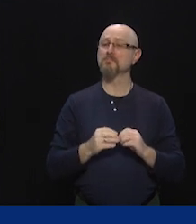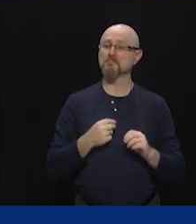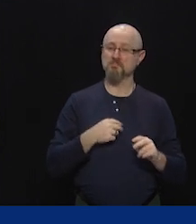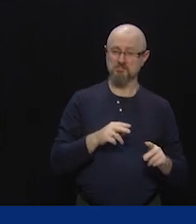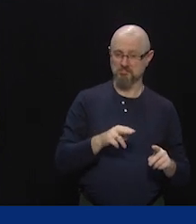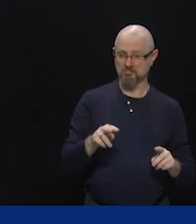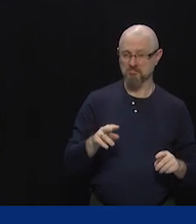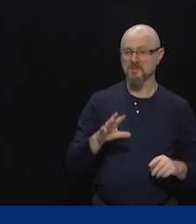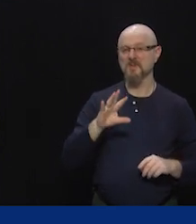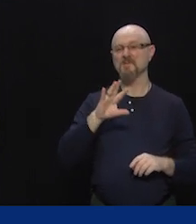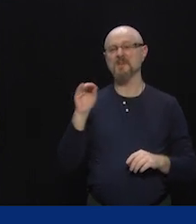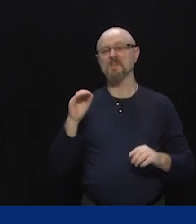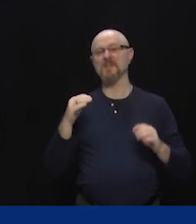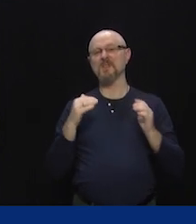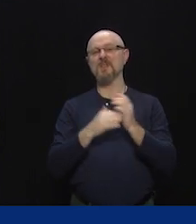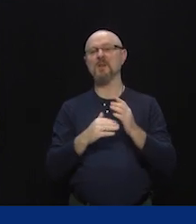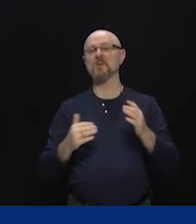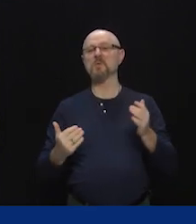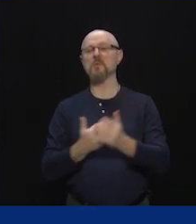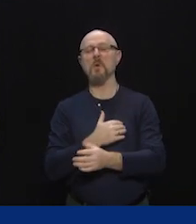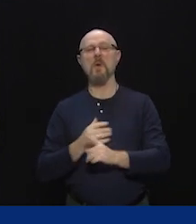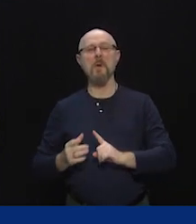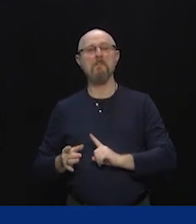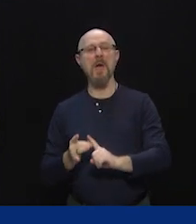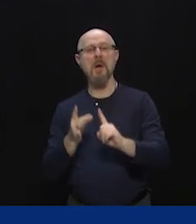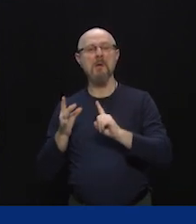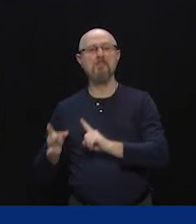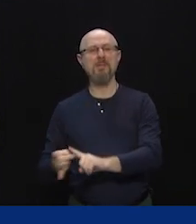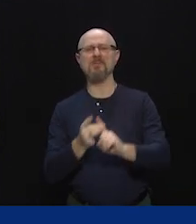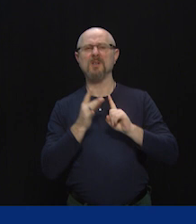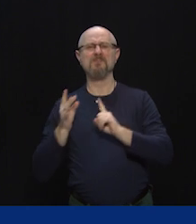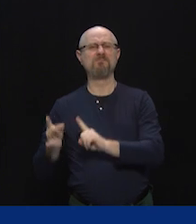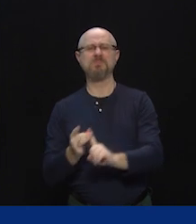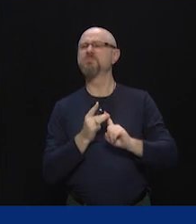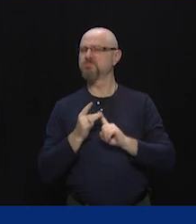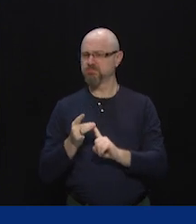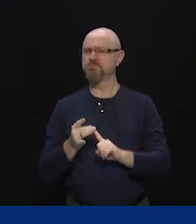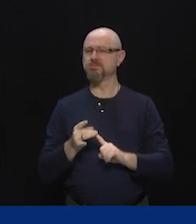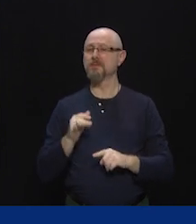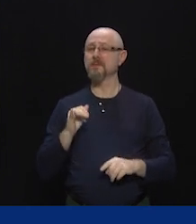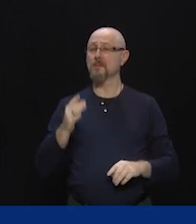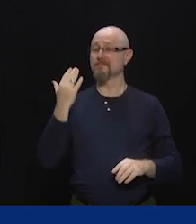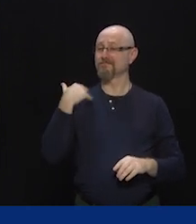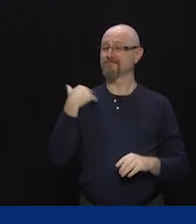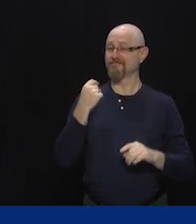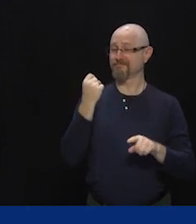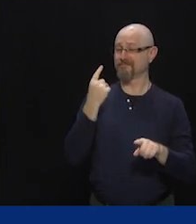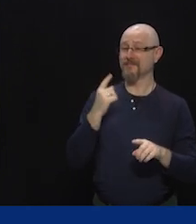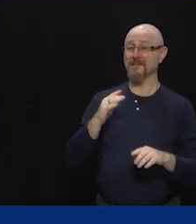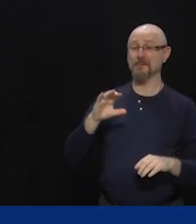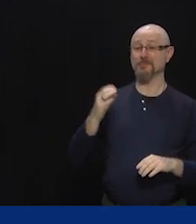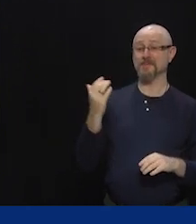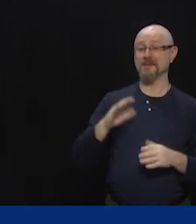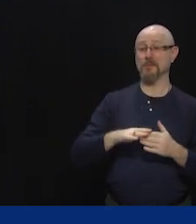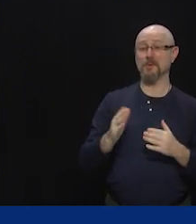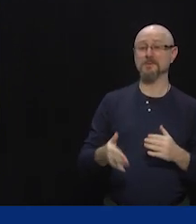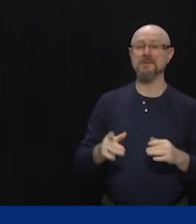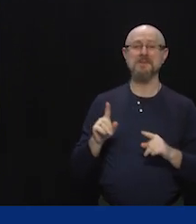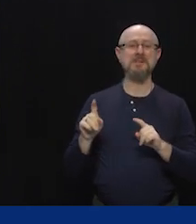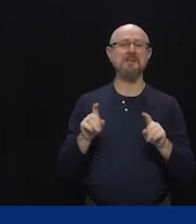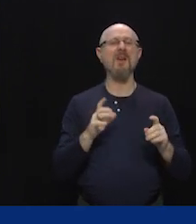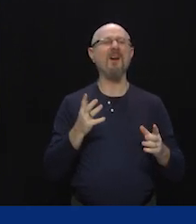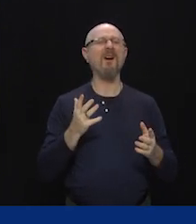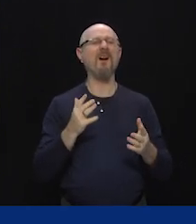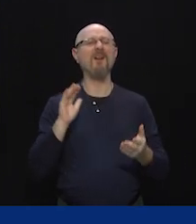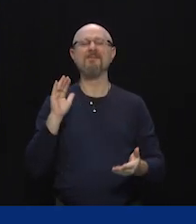50,000 new infections. We know that the testing went down over the holiday weekend, and possibly